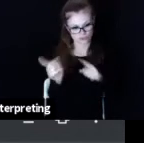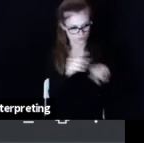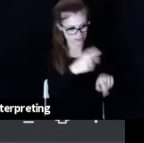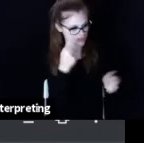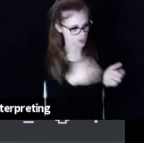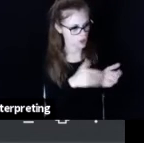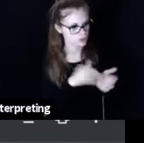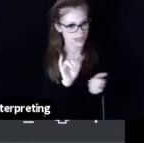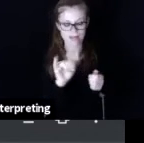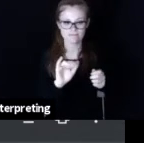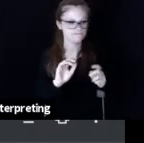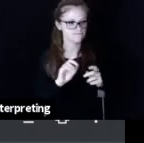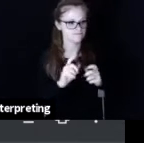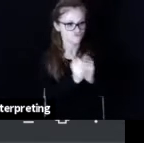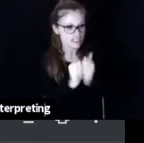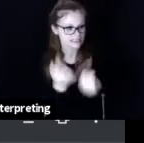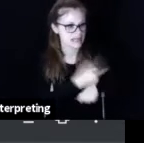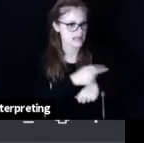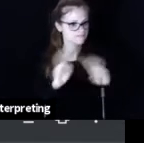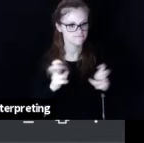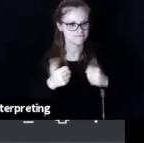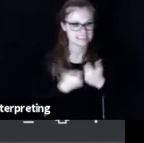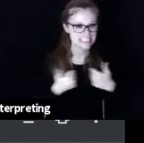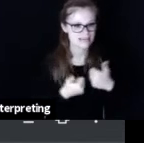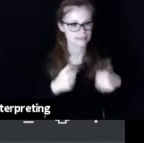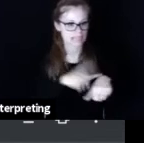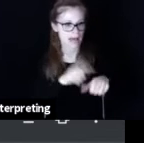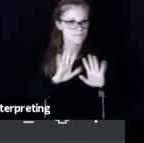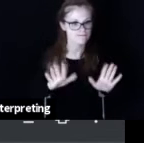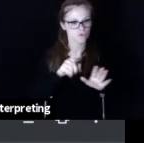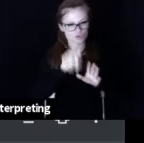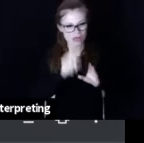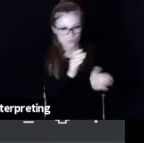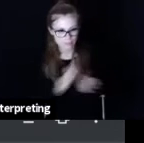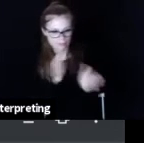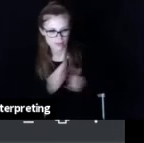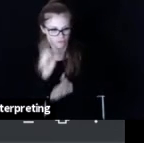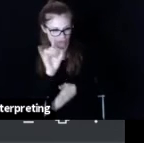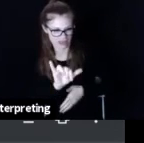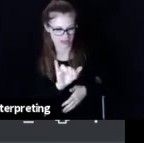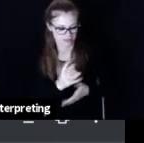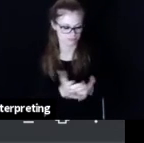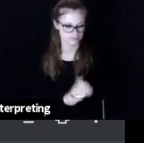time or like race day. And you got to train, you got to prepare for game time or race day.